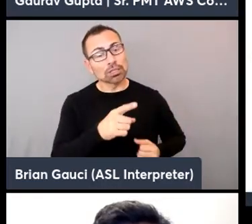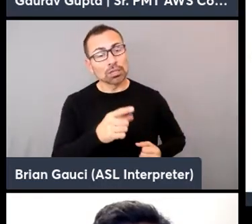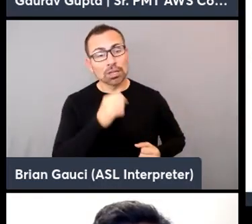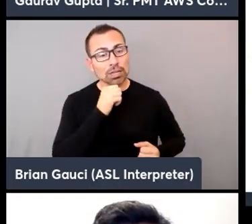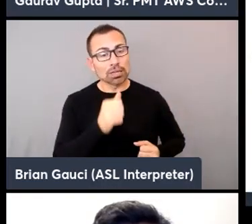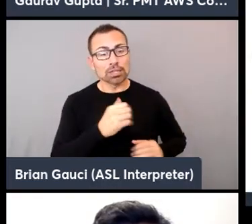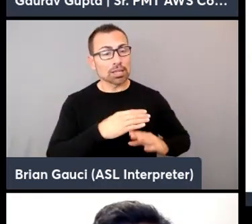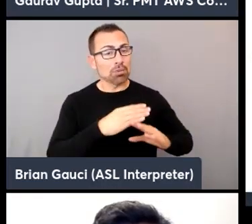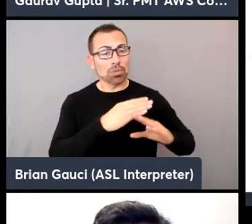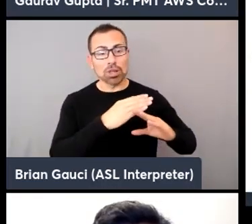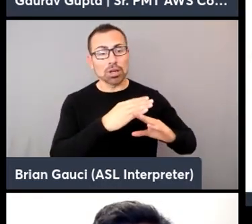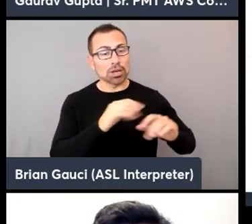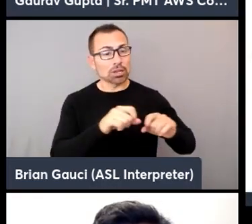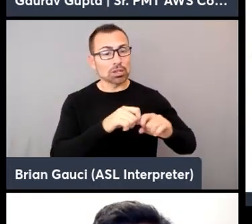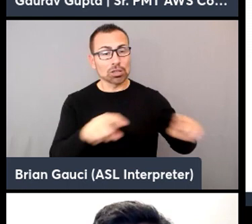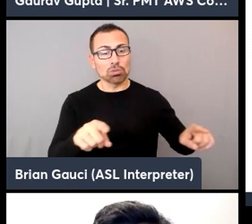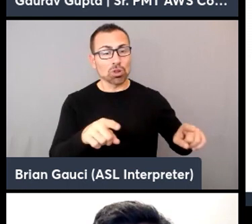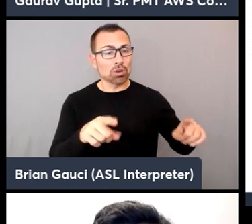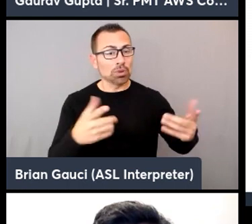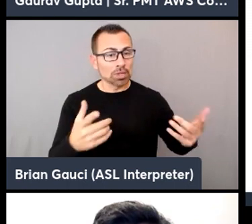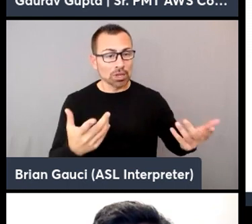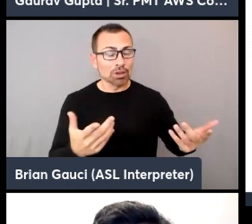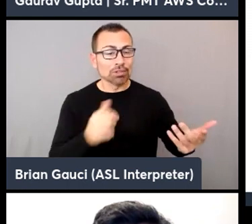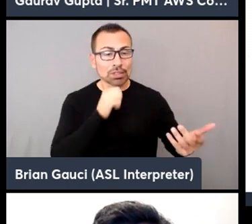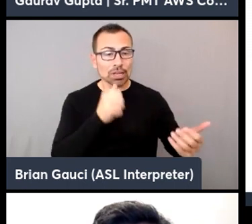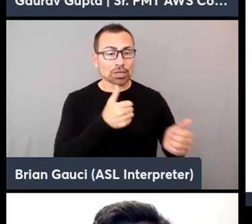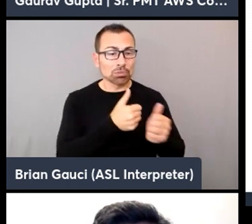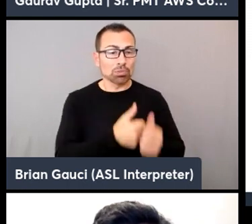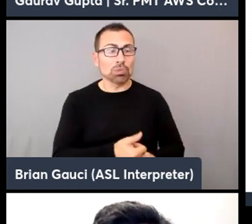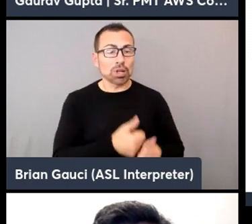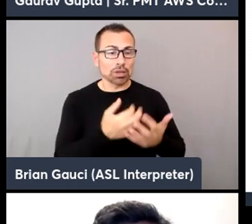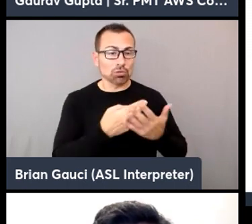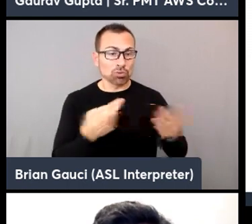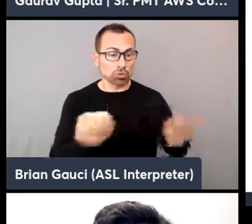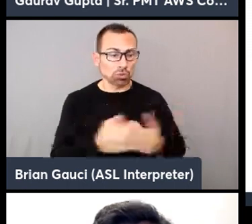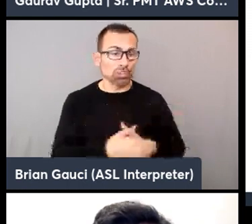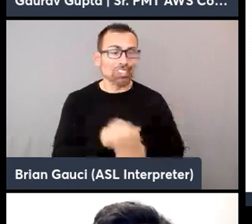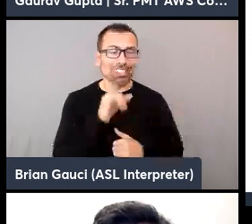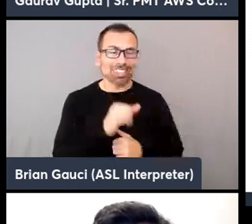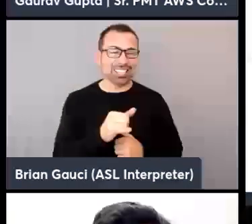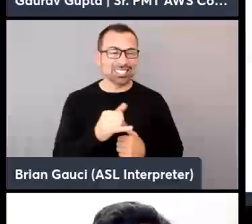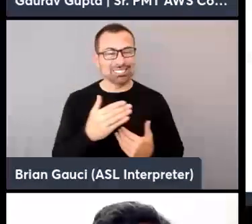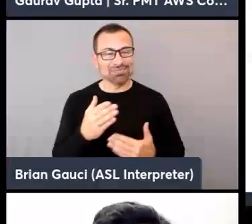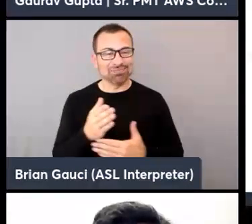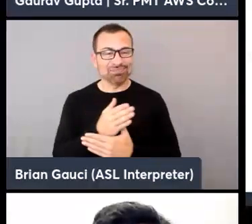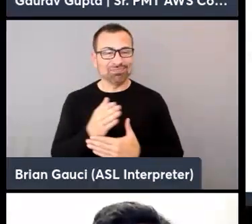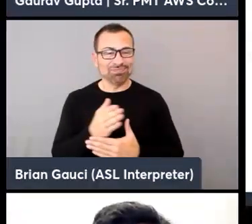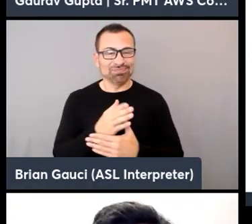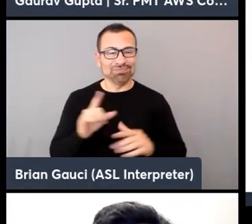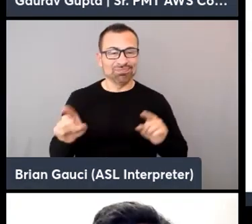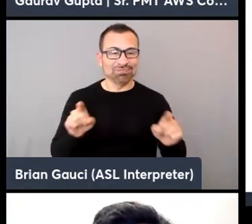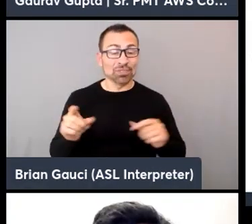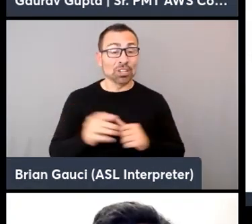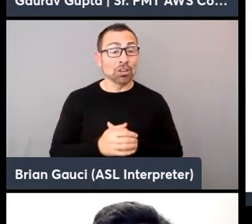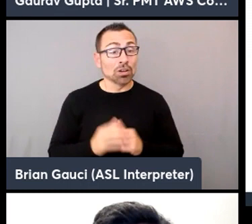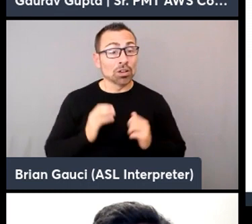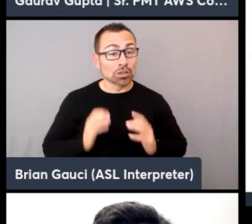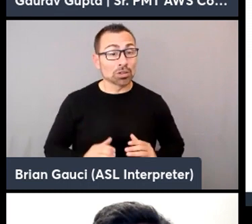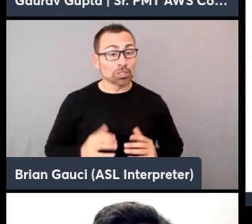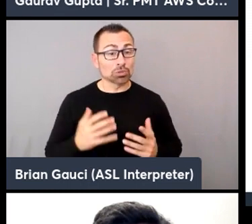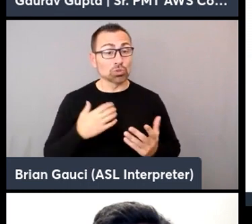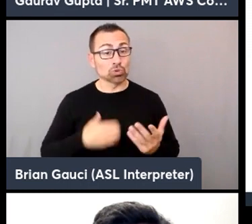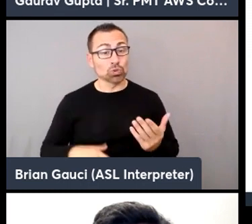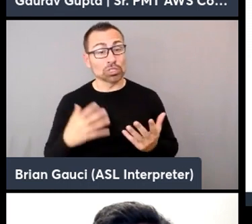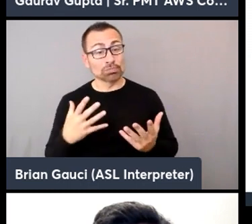block deployment of non-compliant resources. Okay. So that's the biggest difference between the two, and customers wishing to have a